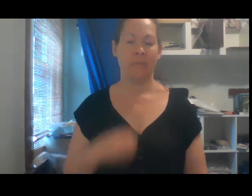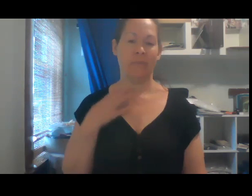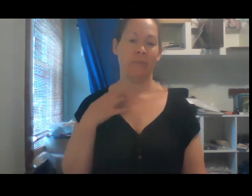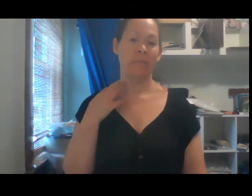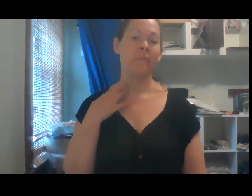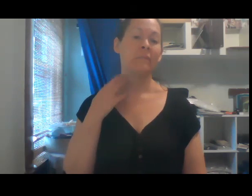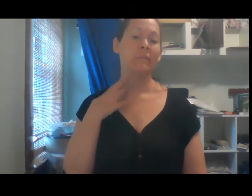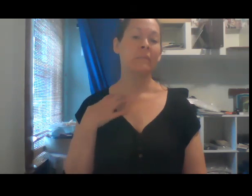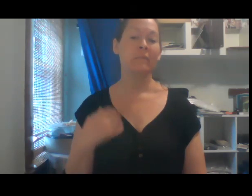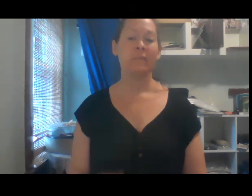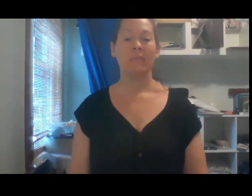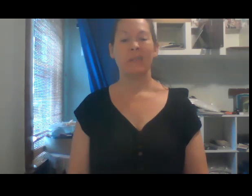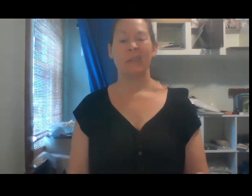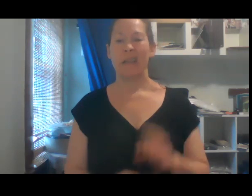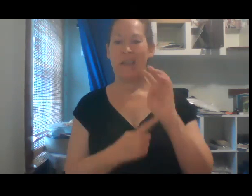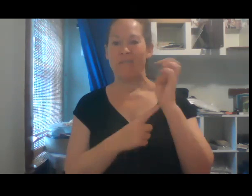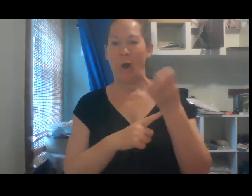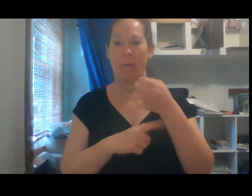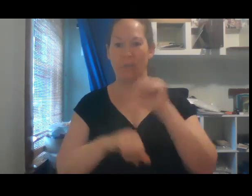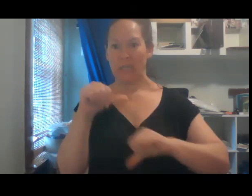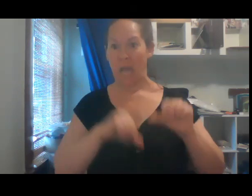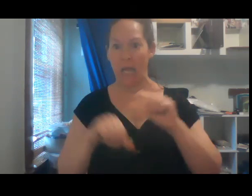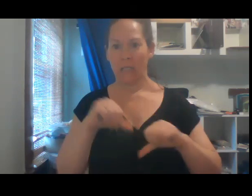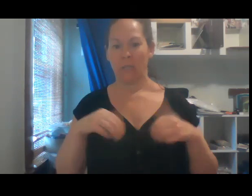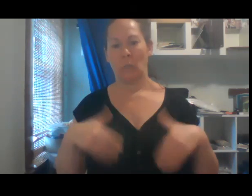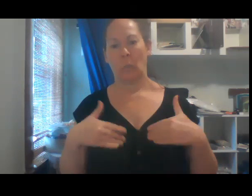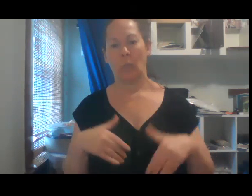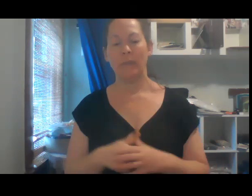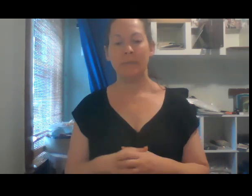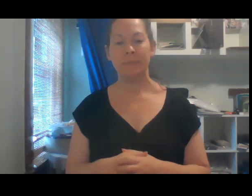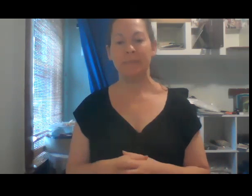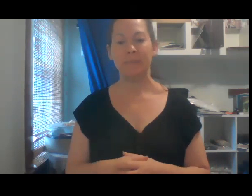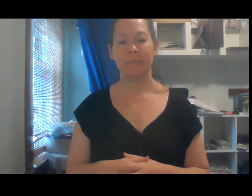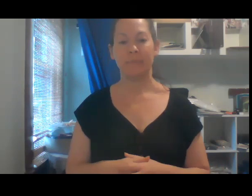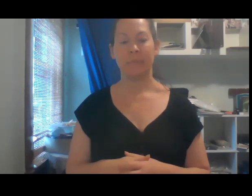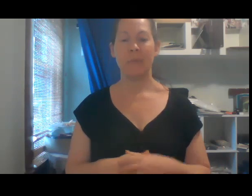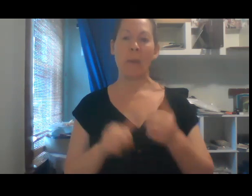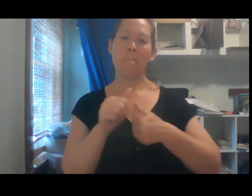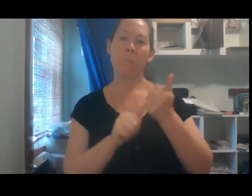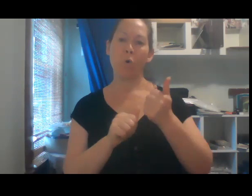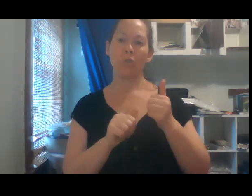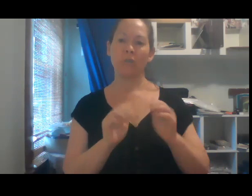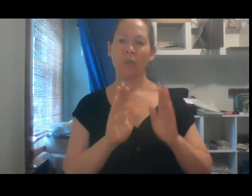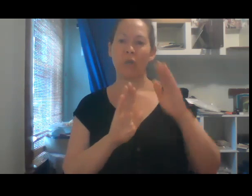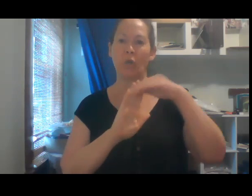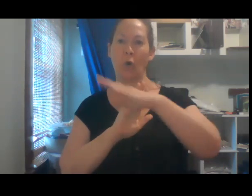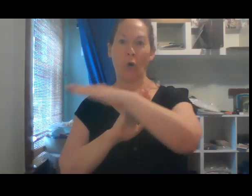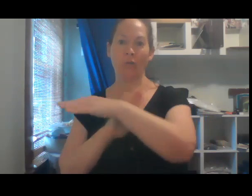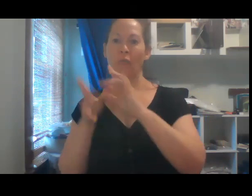They pop in environmental science a lot. In fact, most of the logistic curves that I look at generally deal with